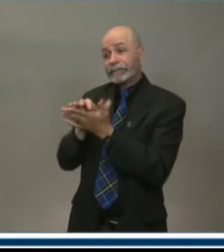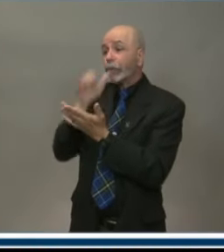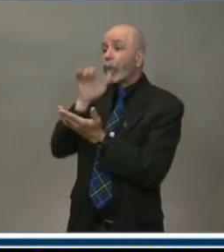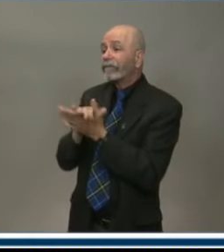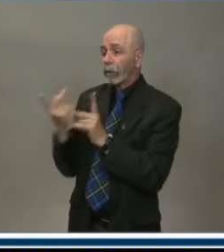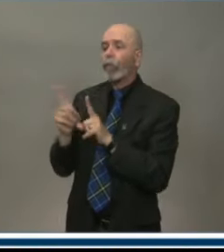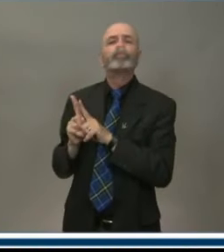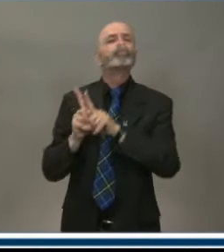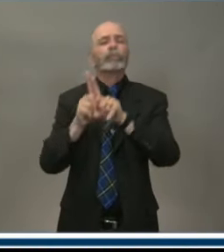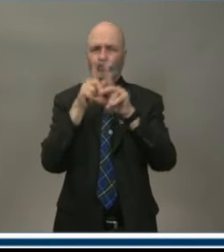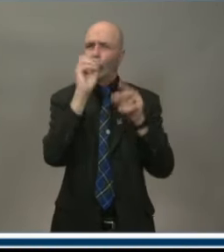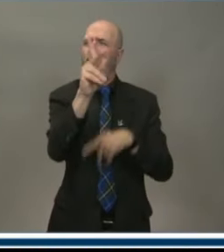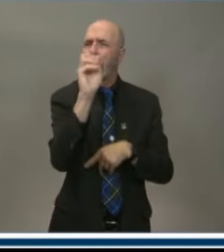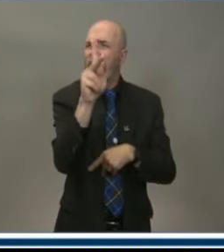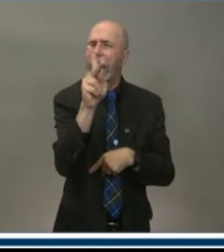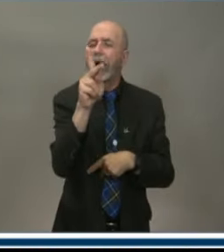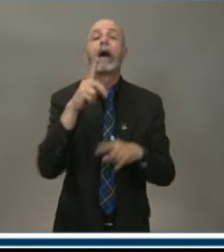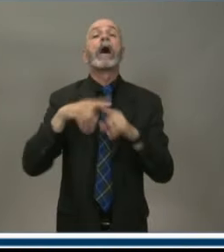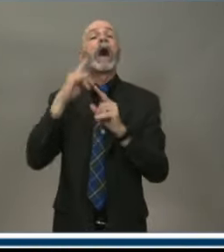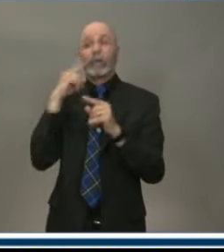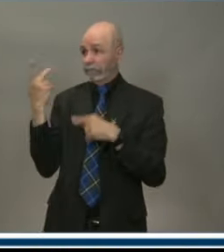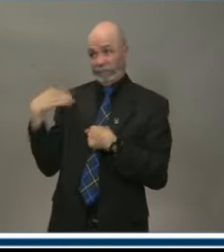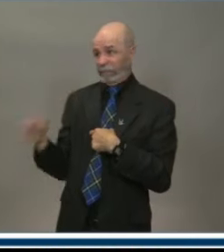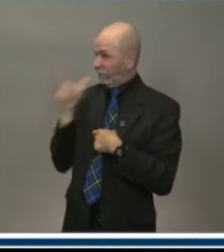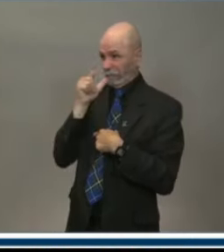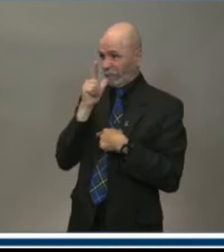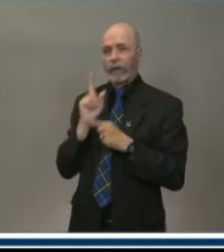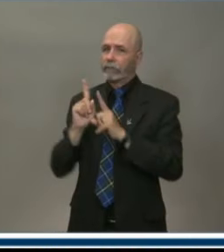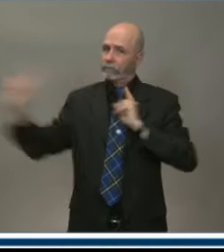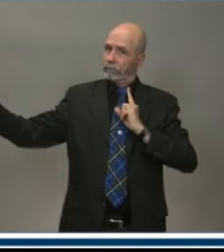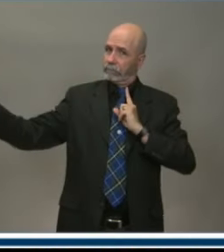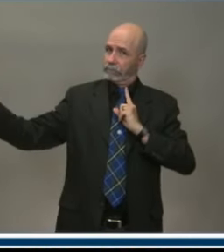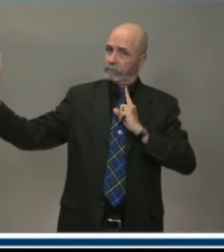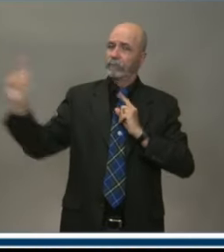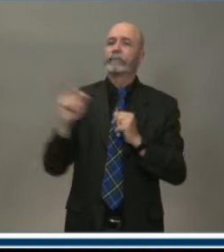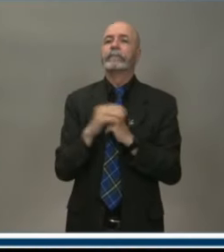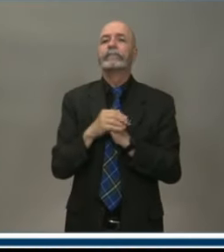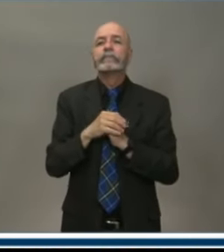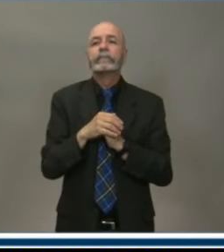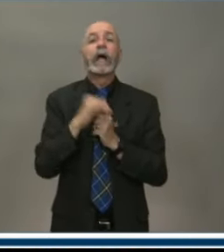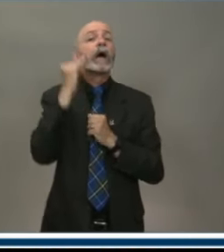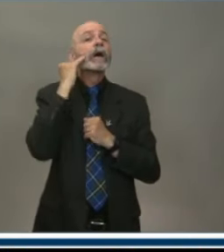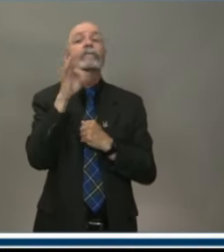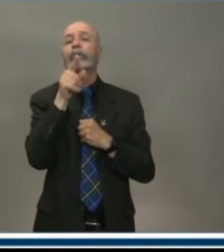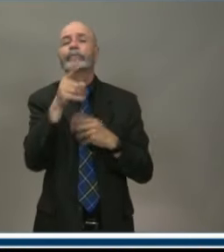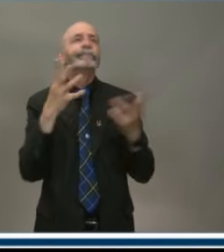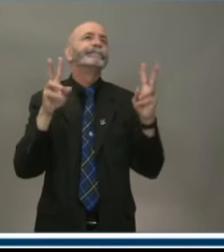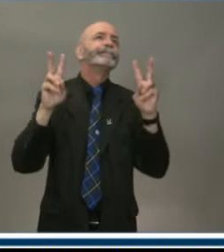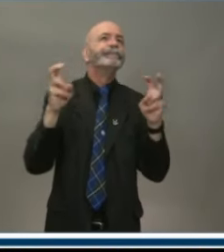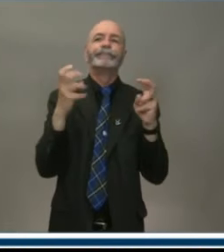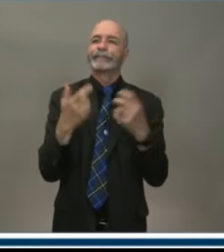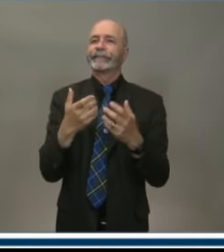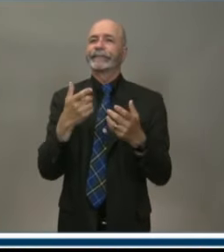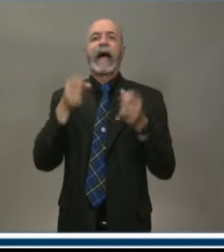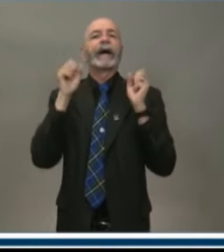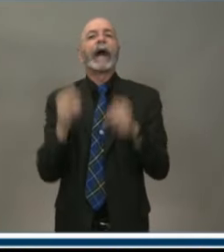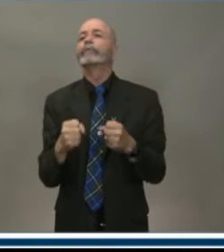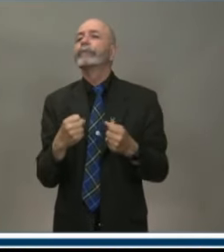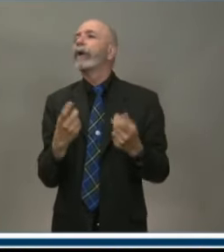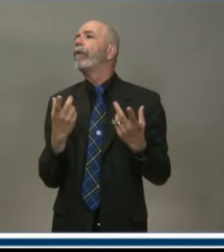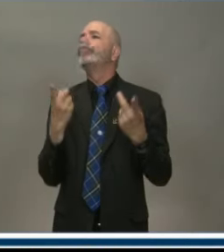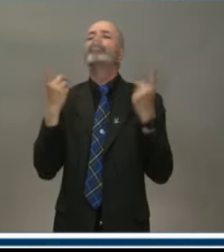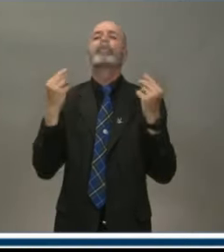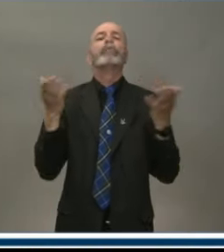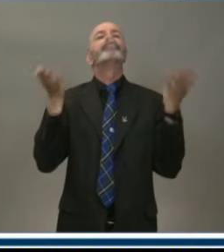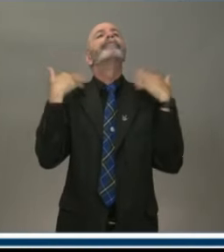to be self-isolating, we encourage people to get outside, to exercise, breathe the spring air. It will improve both